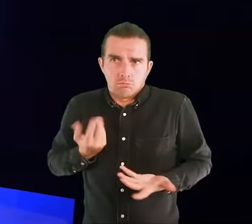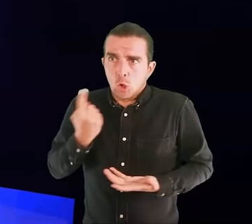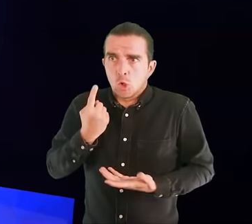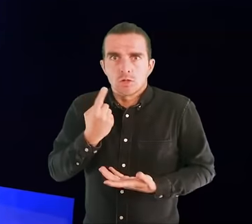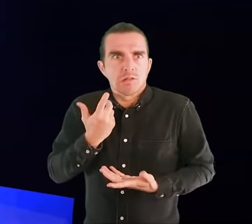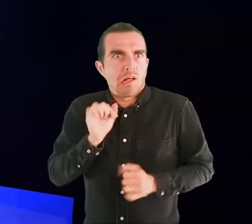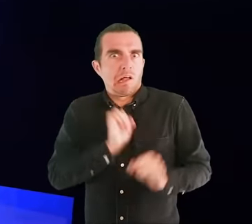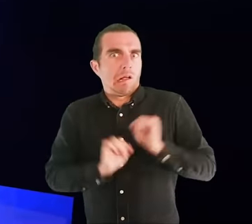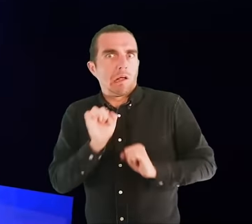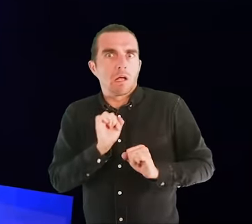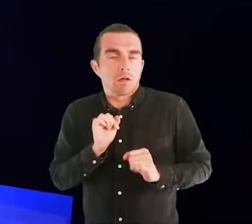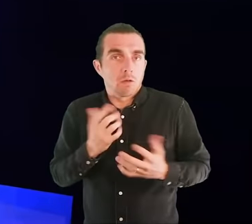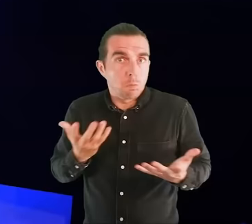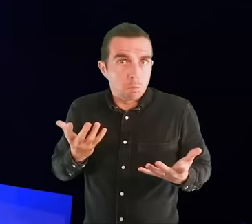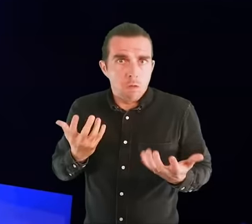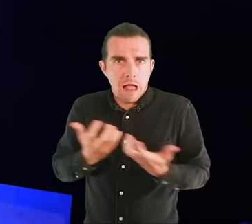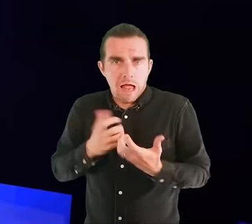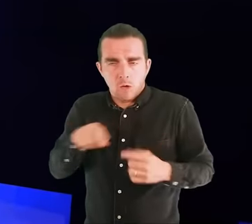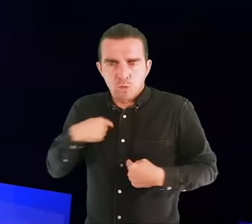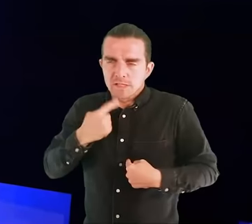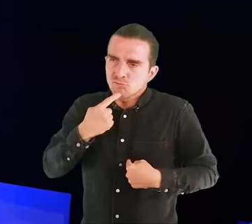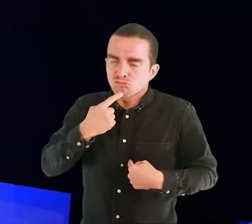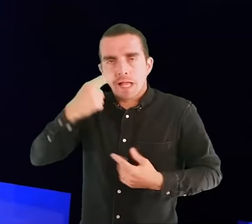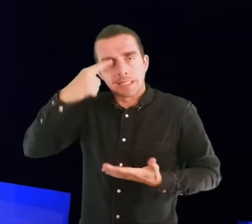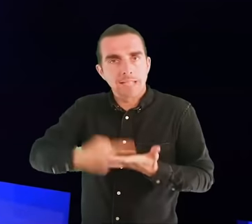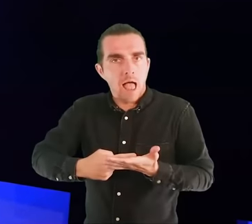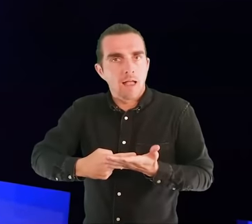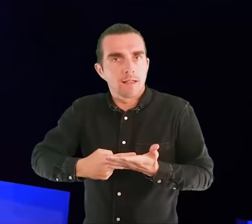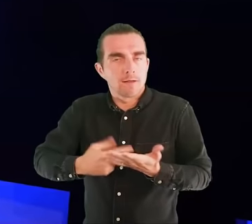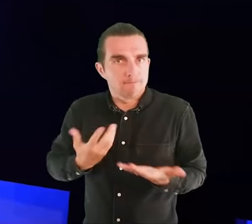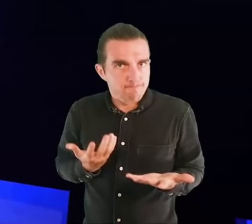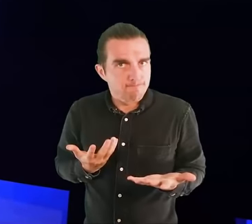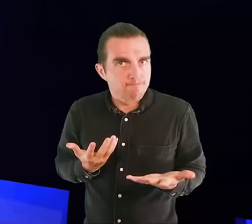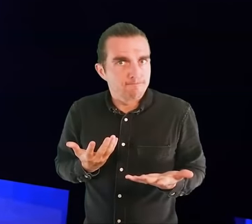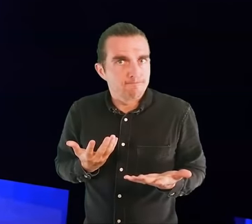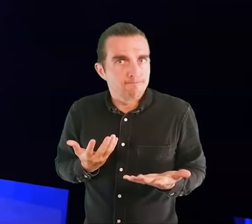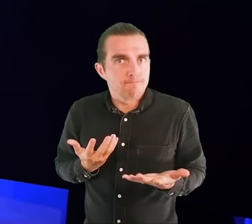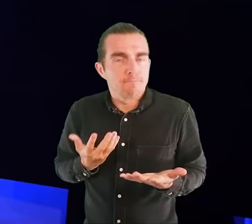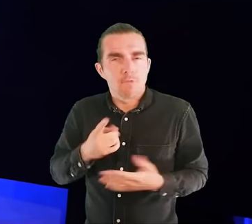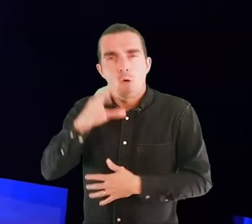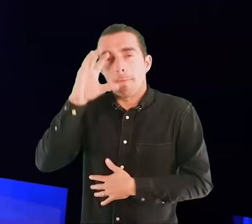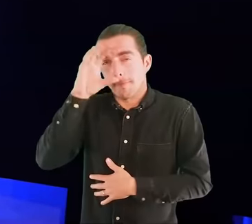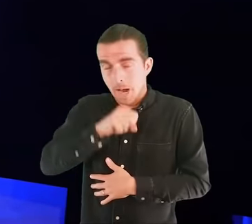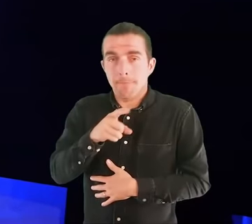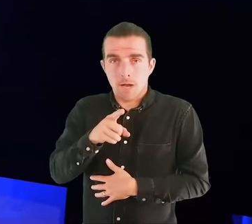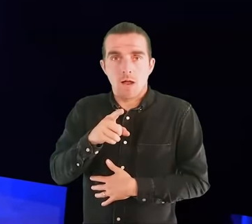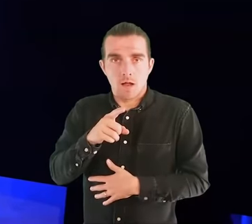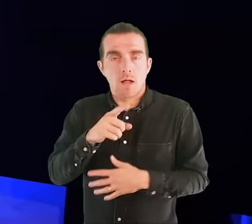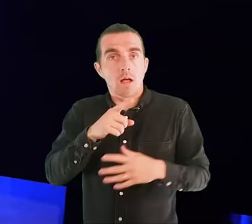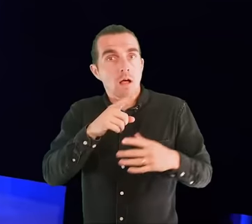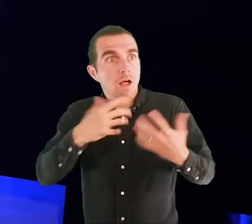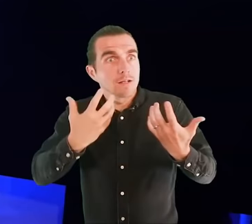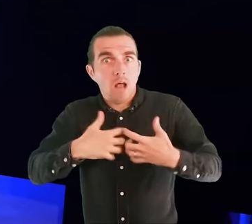you, now that we have the ability to extend our lifespans, should we?